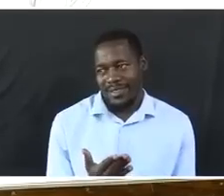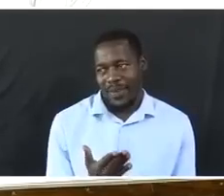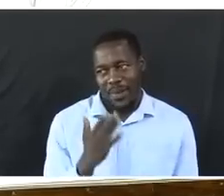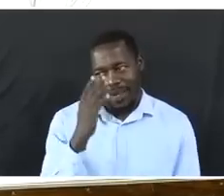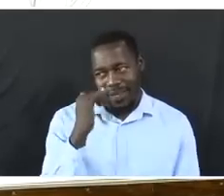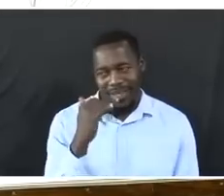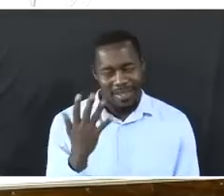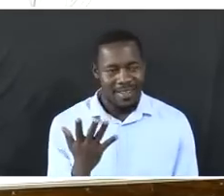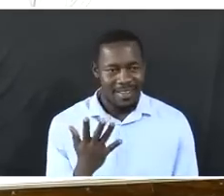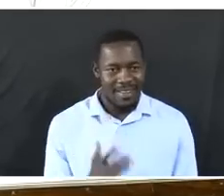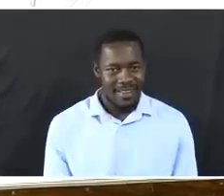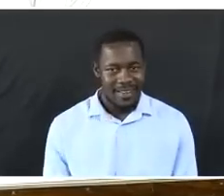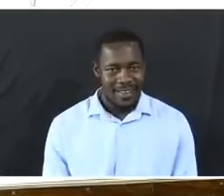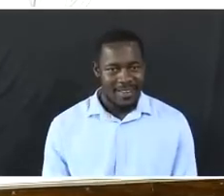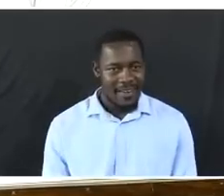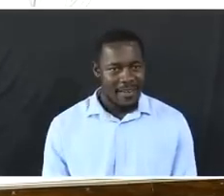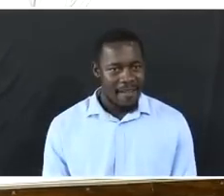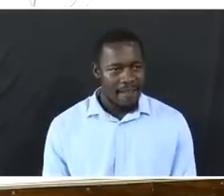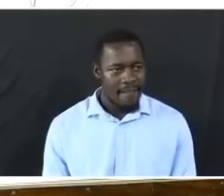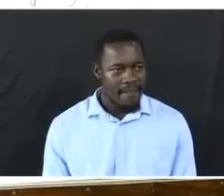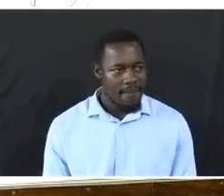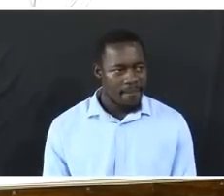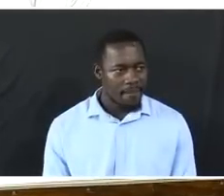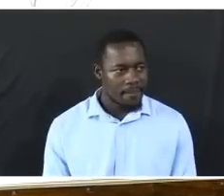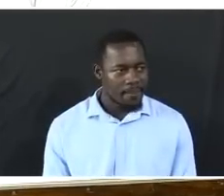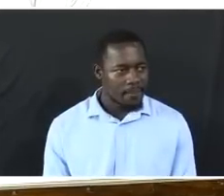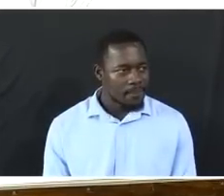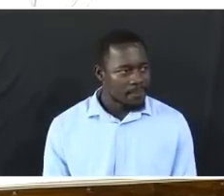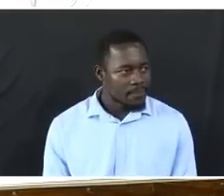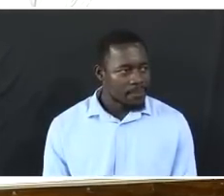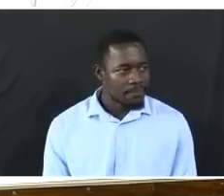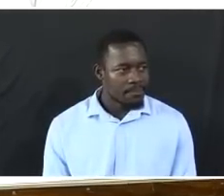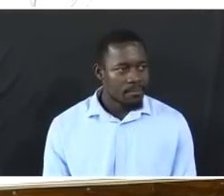Because the stand we have is ecclesiastical.